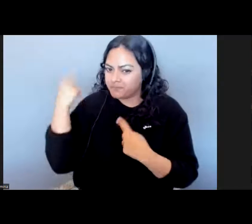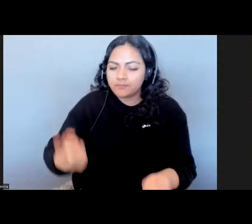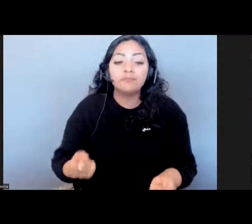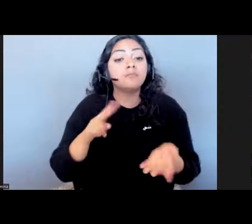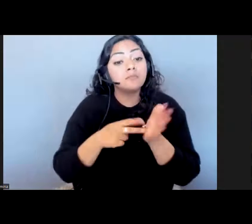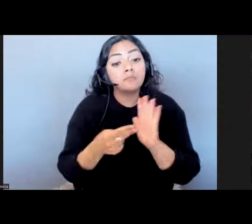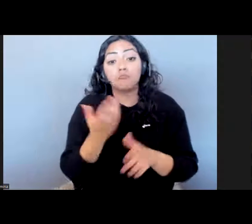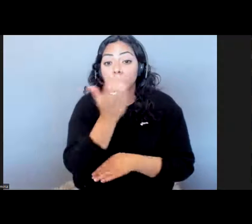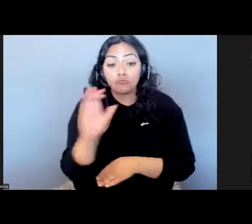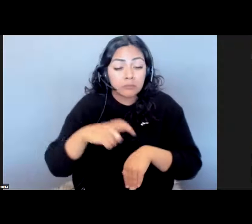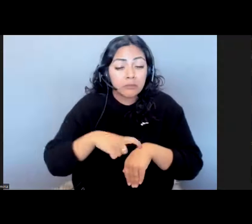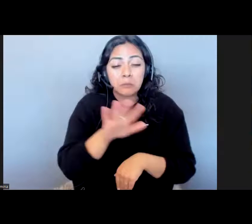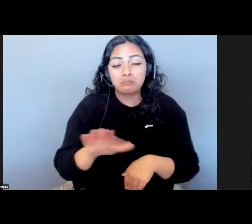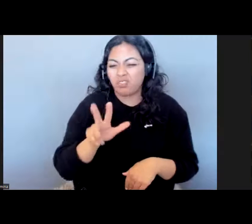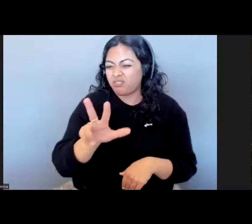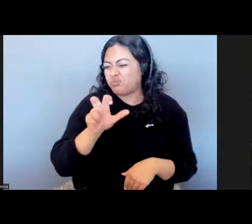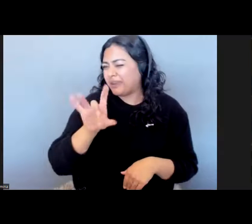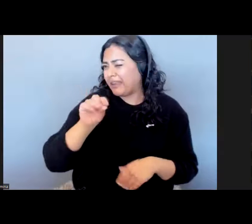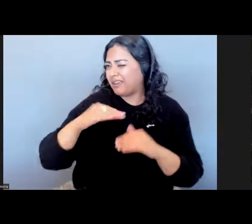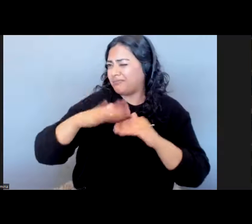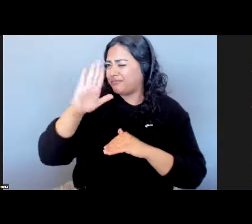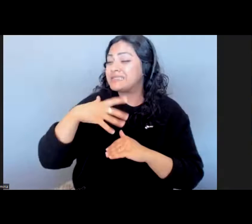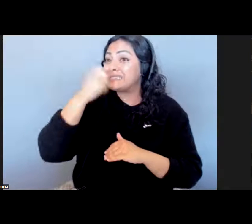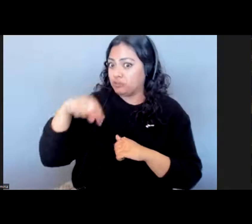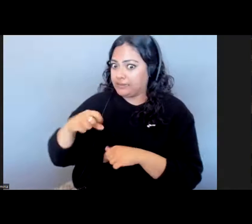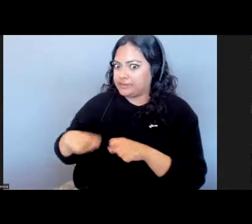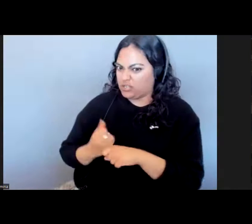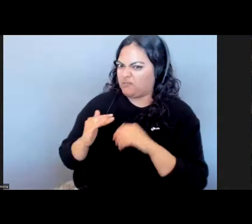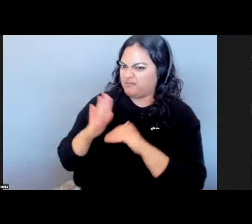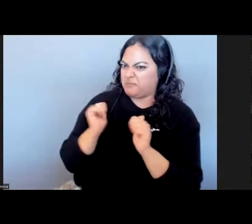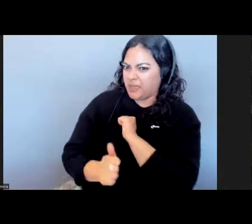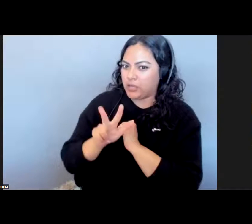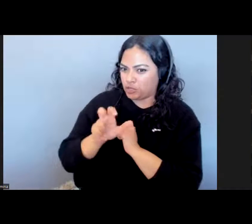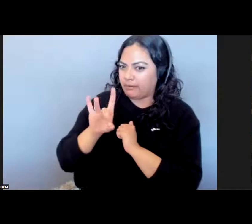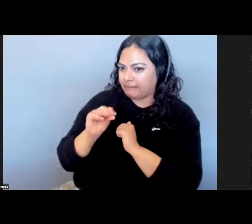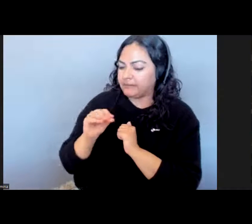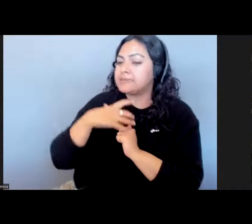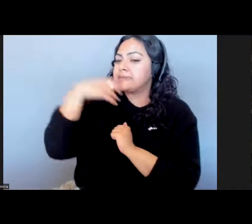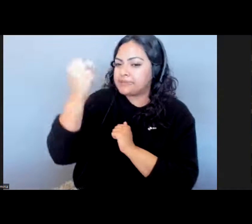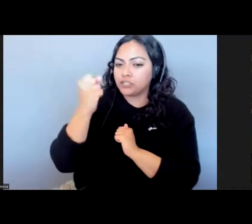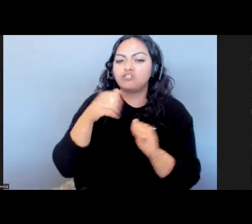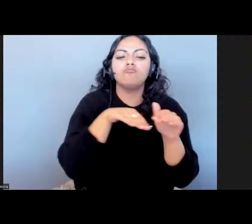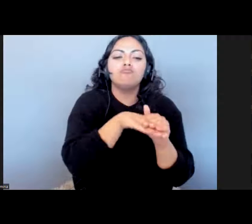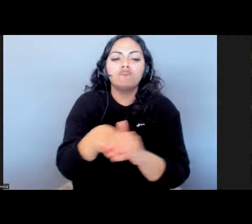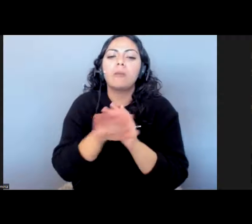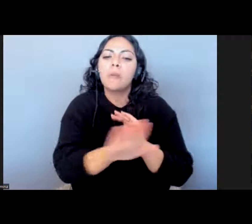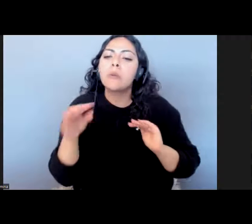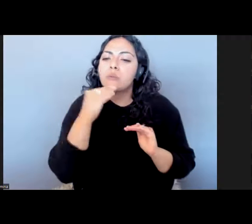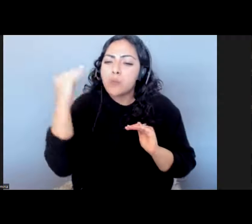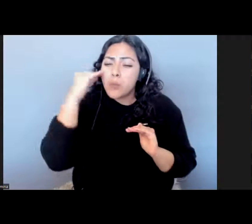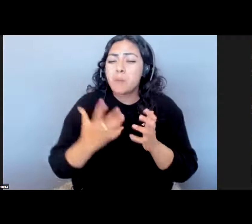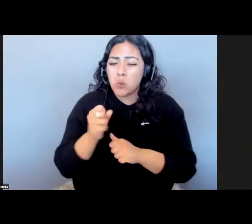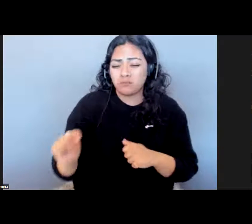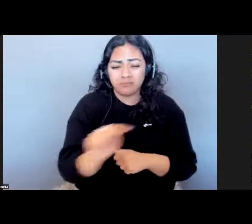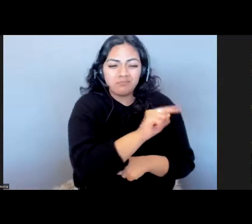homes of 380 plus this year seniors, most struggling financially or through